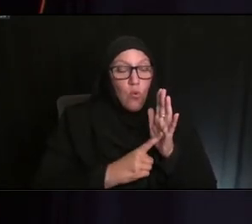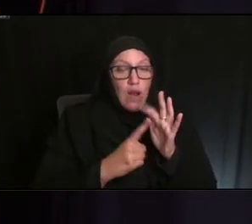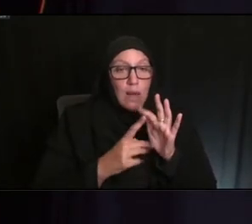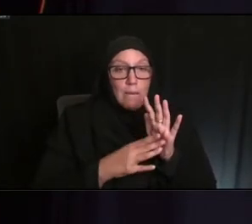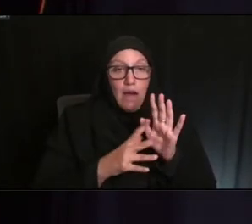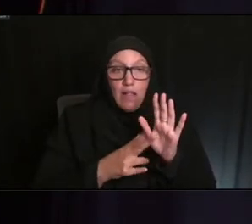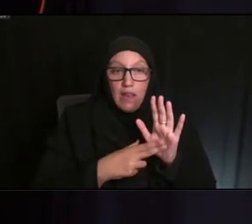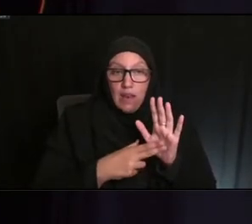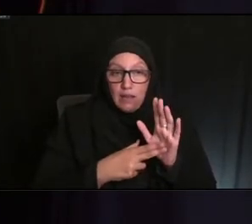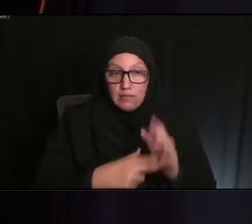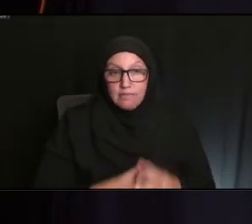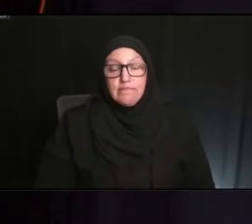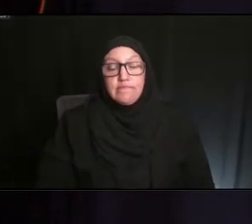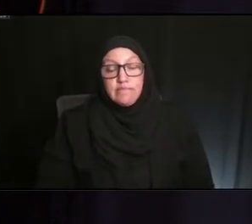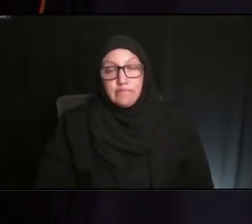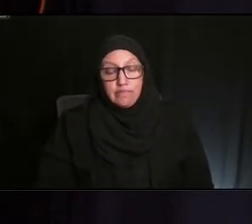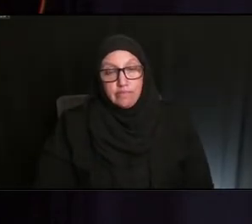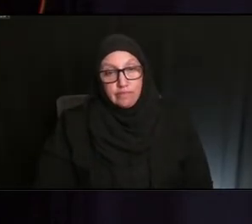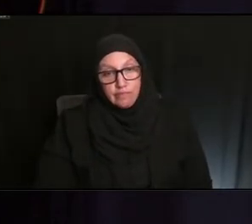And this happens all the time.